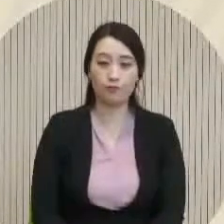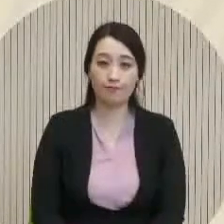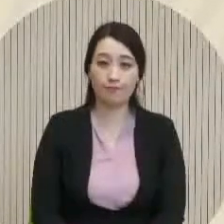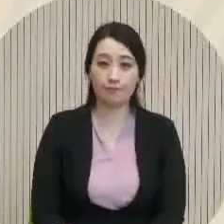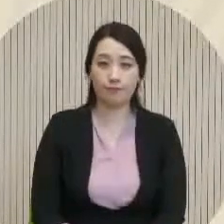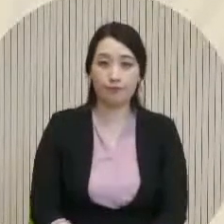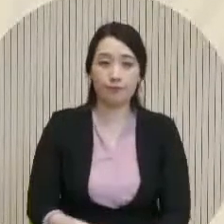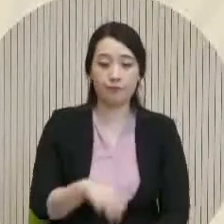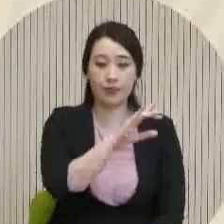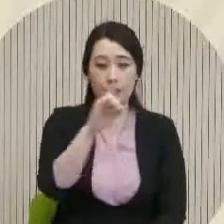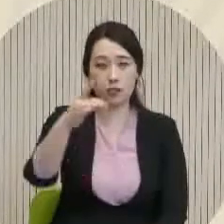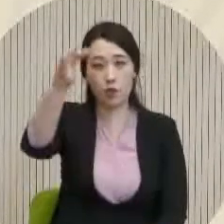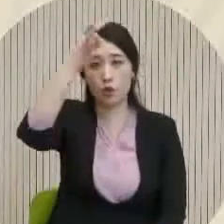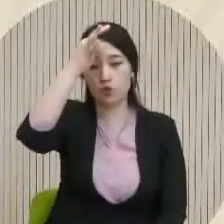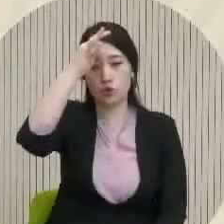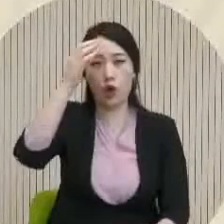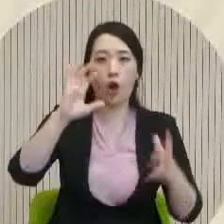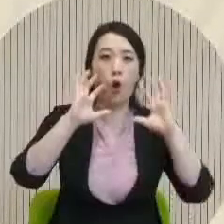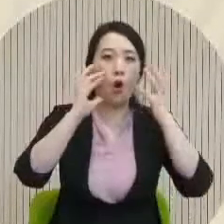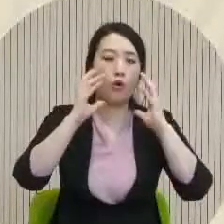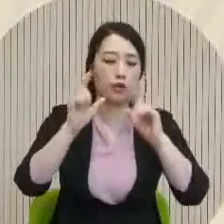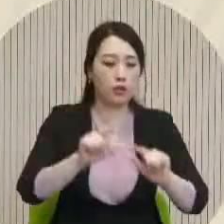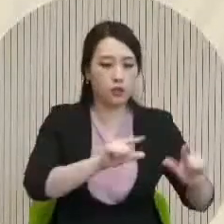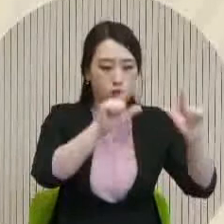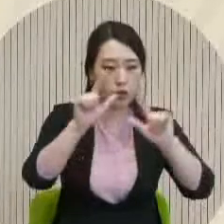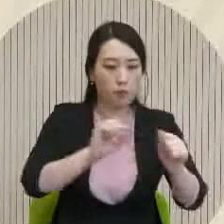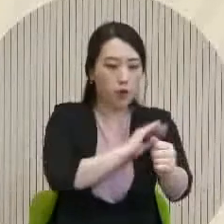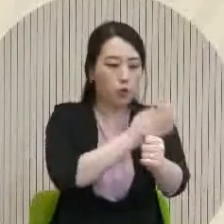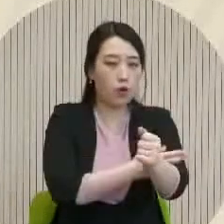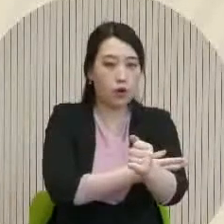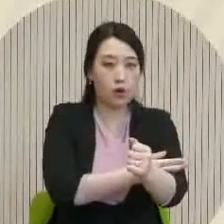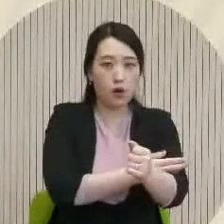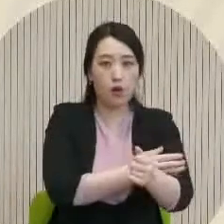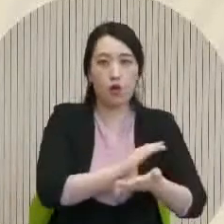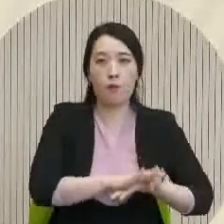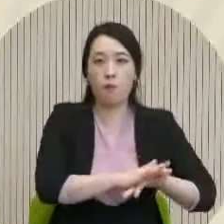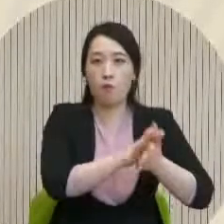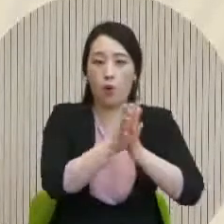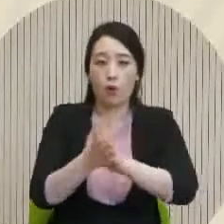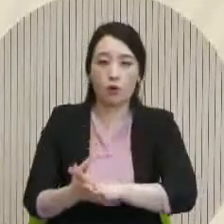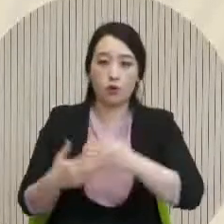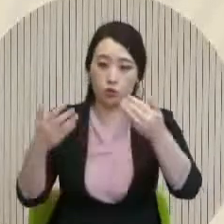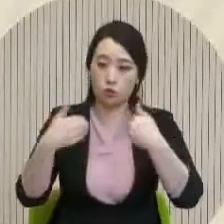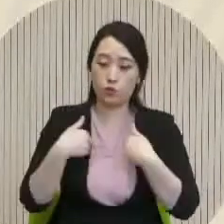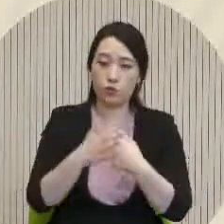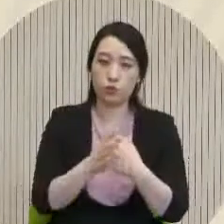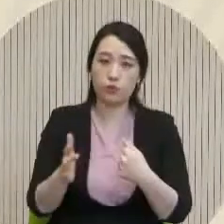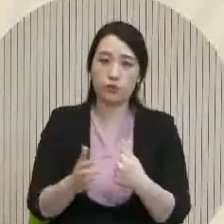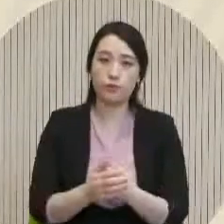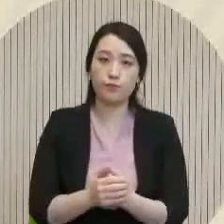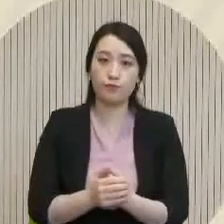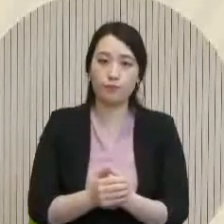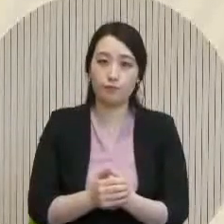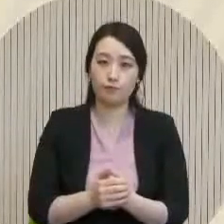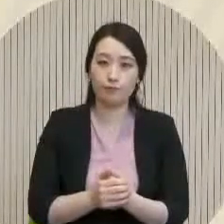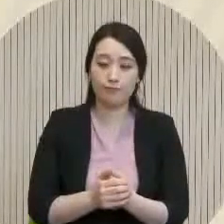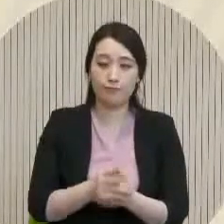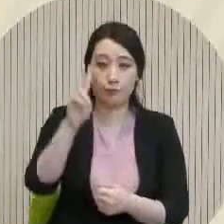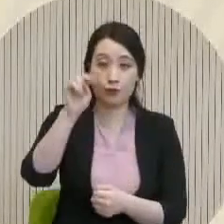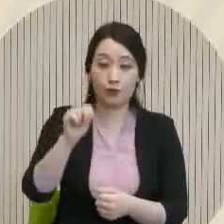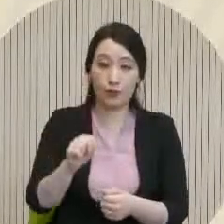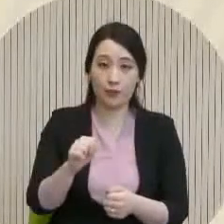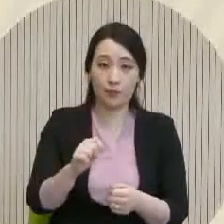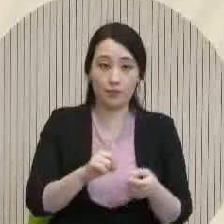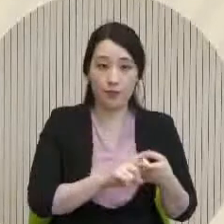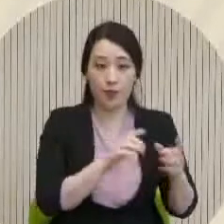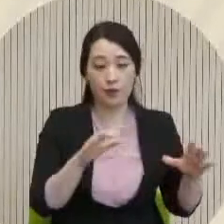at the United Nations Child Rights Committee as the right to life, survival, and development of children to guarantee the opportunity that is provided by the